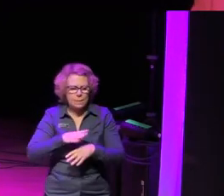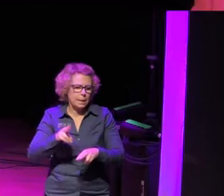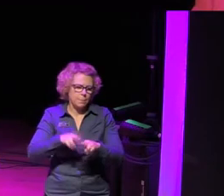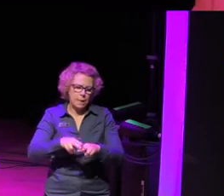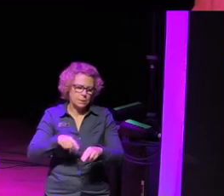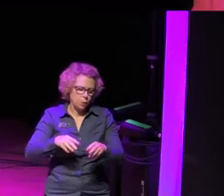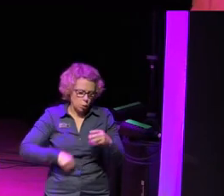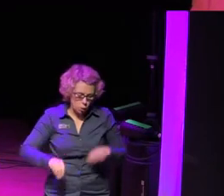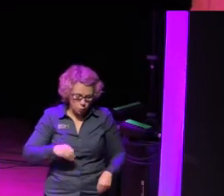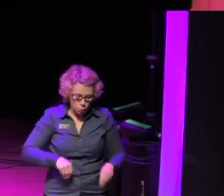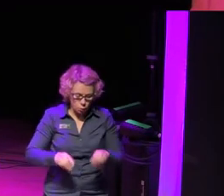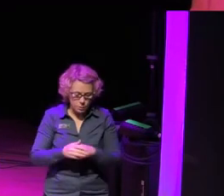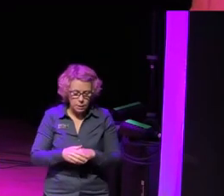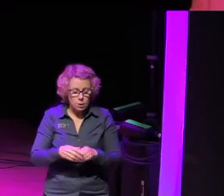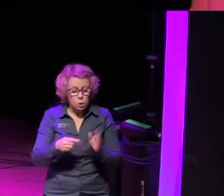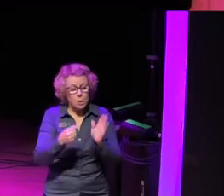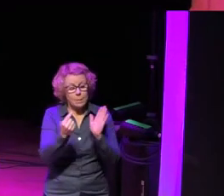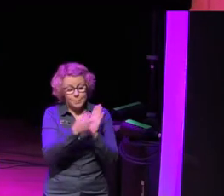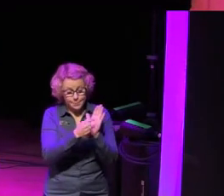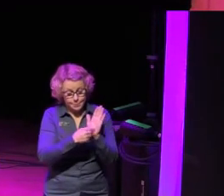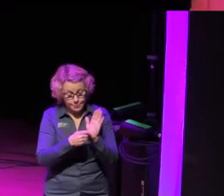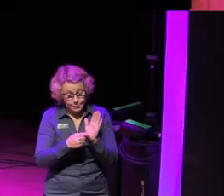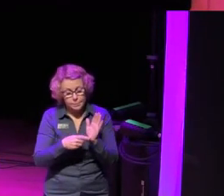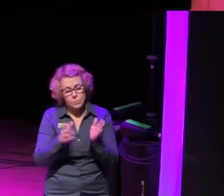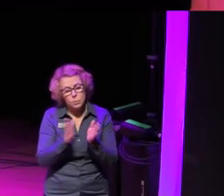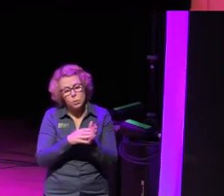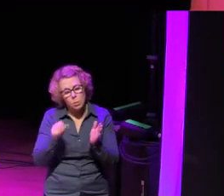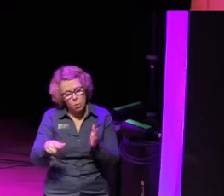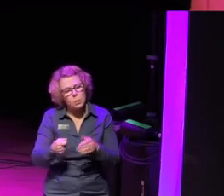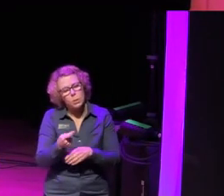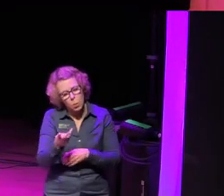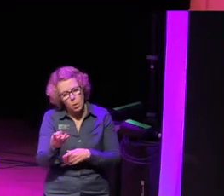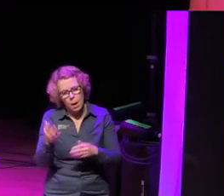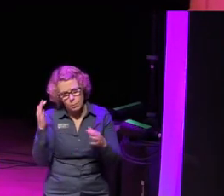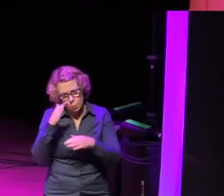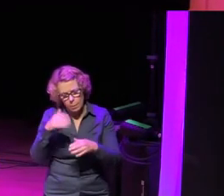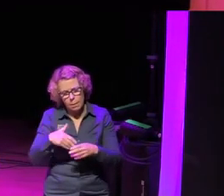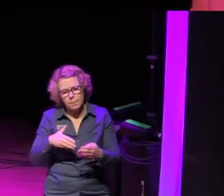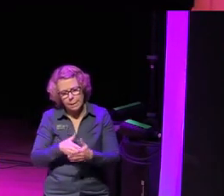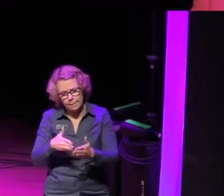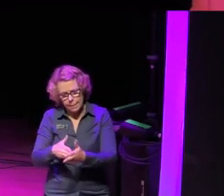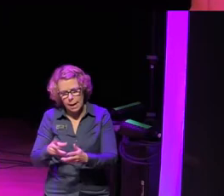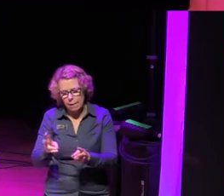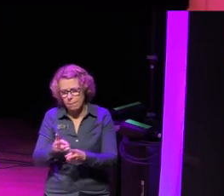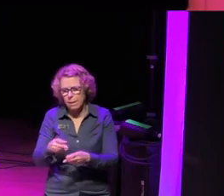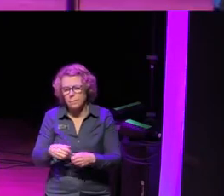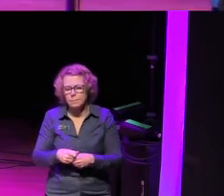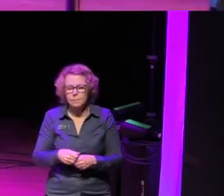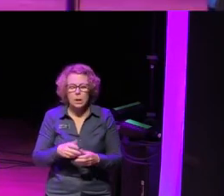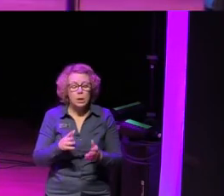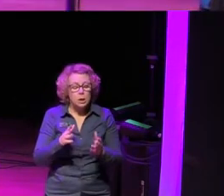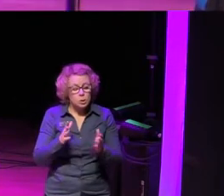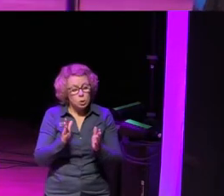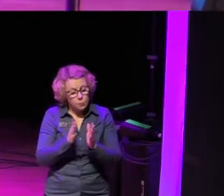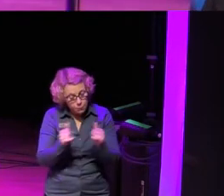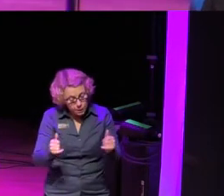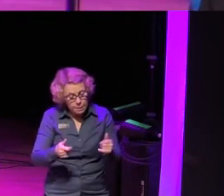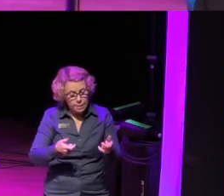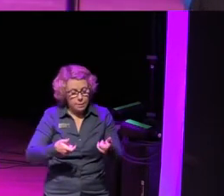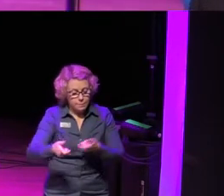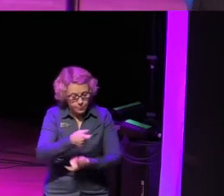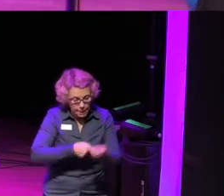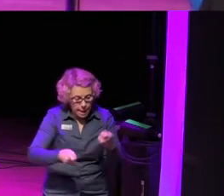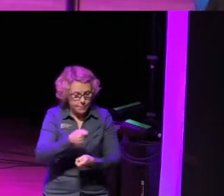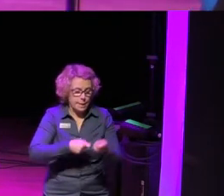deregulation, actually, rather than regulation, is what takes away some of the problems of corruption. So free trade, that's free trade, the way. And free